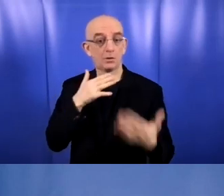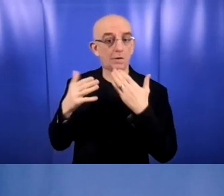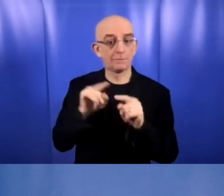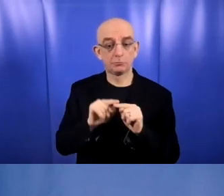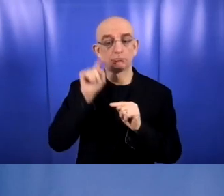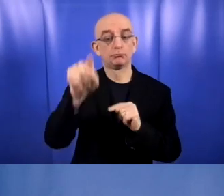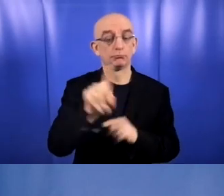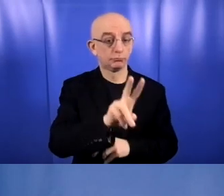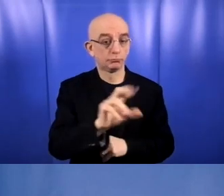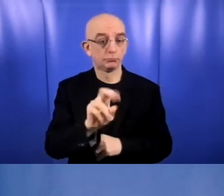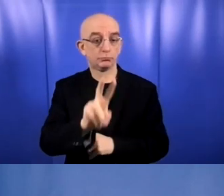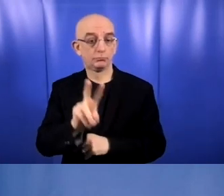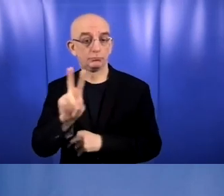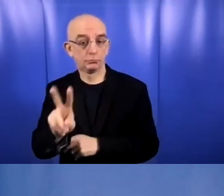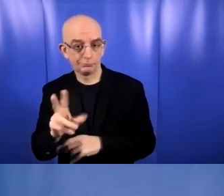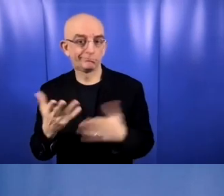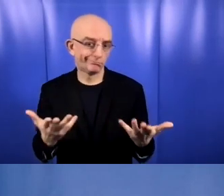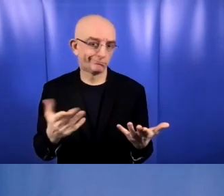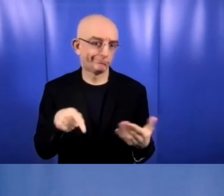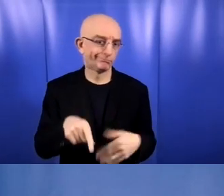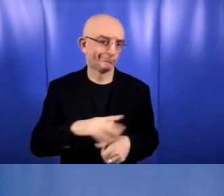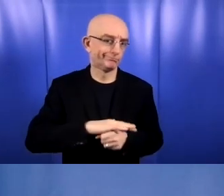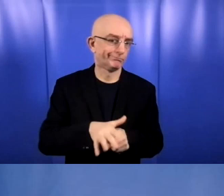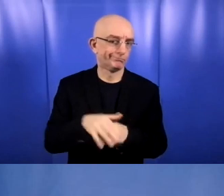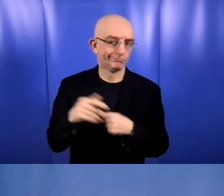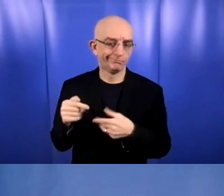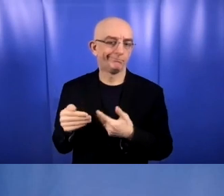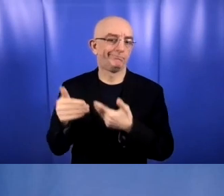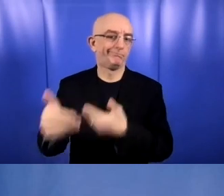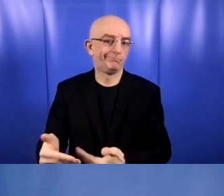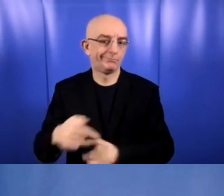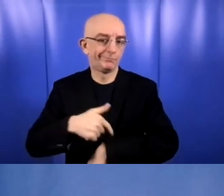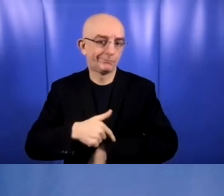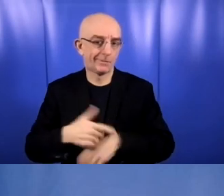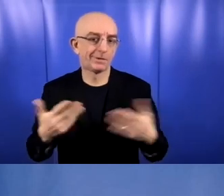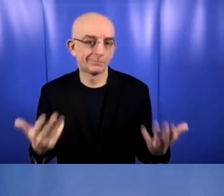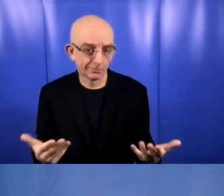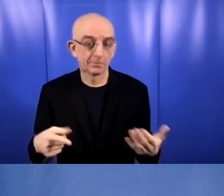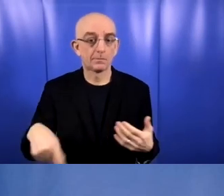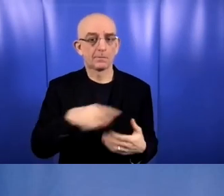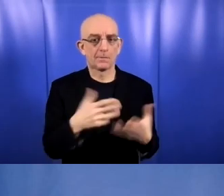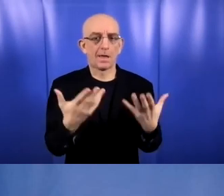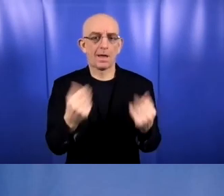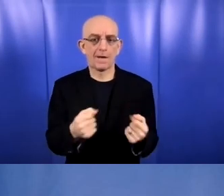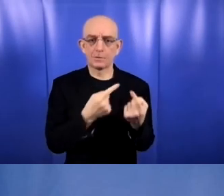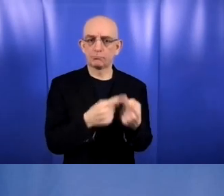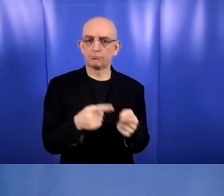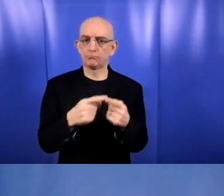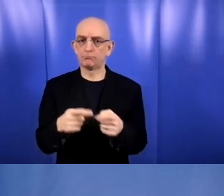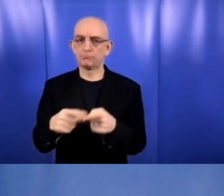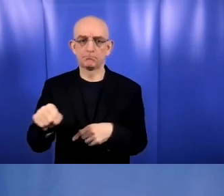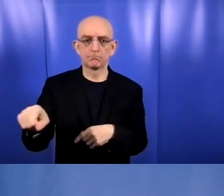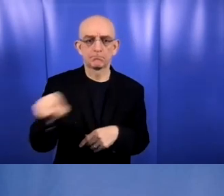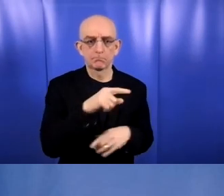year's conference pre-COVID that took place as well. But I would be remiss if I didn't mention here, for those of you who